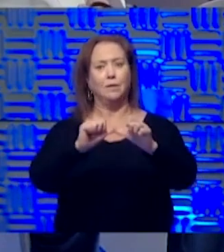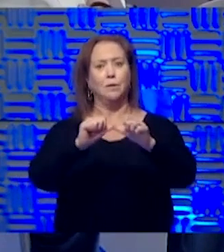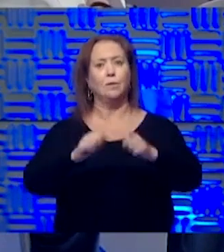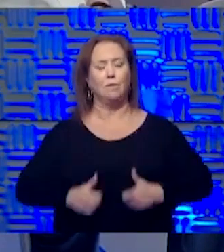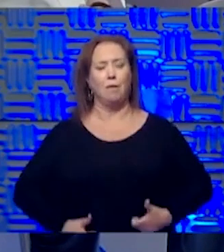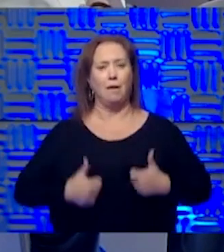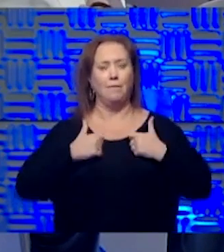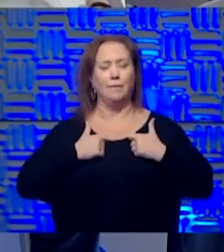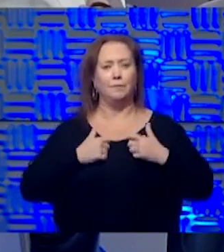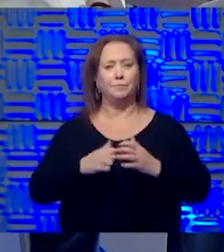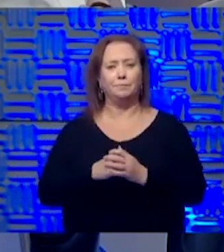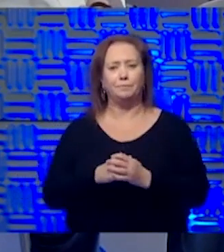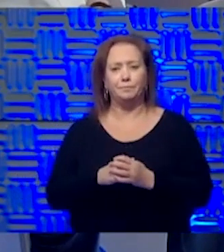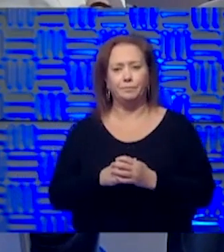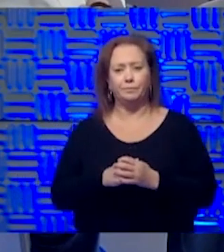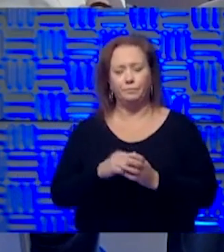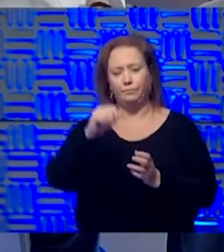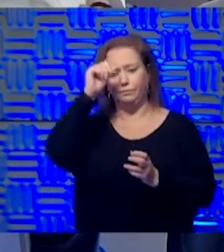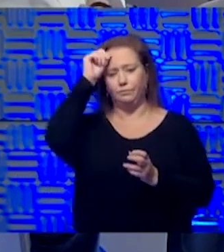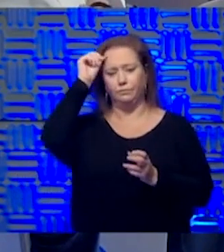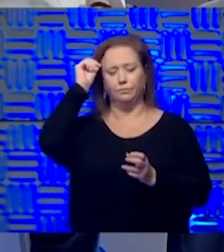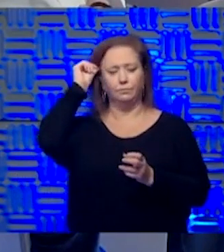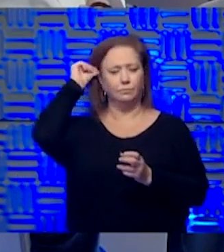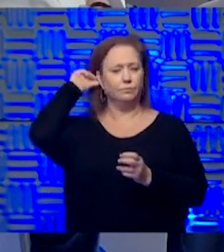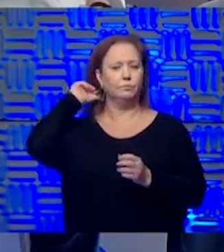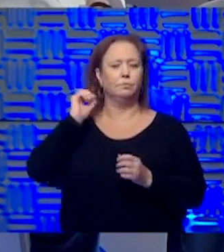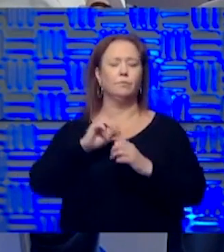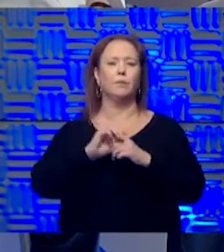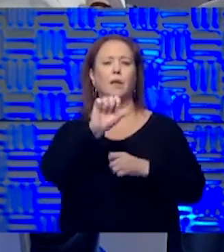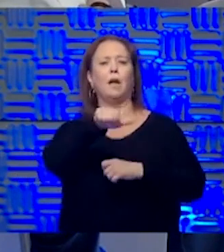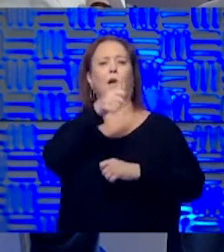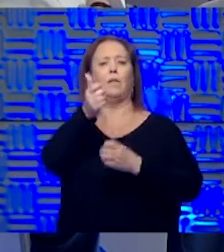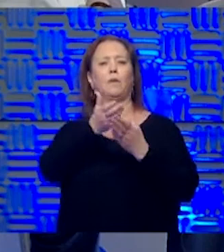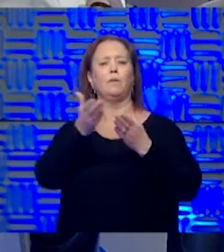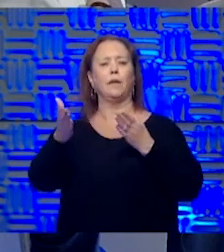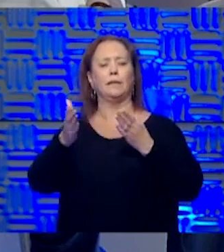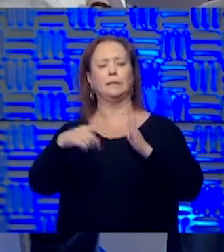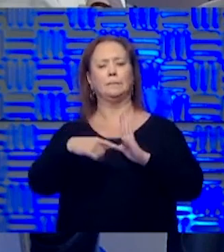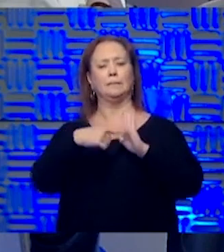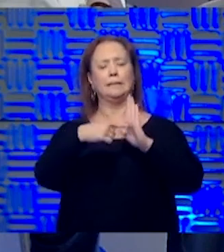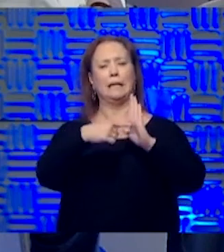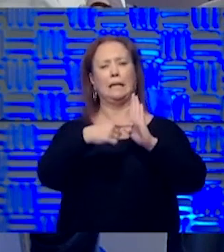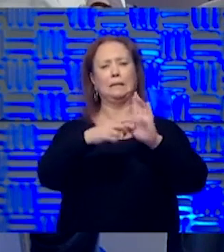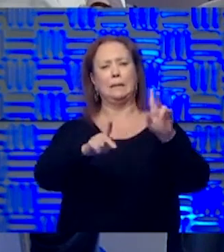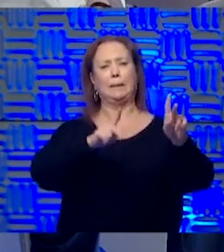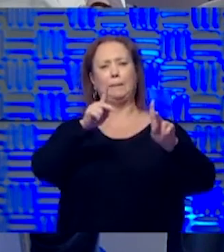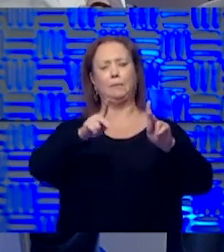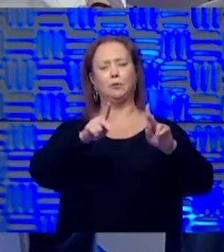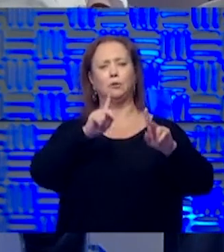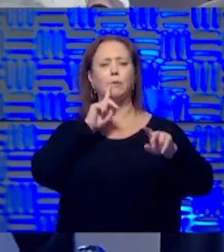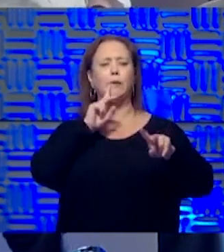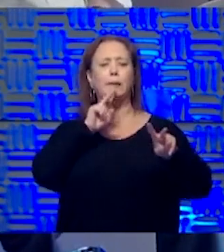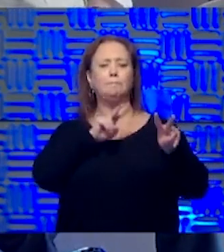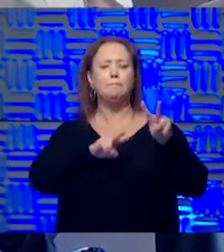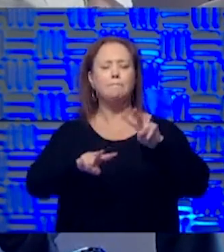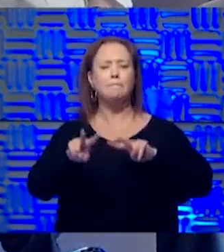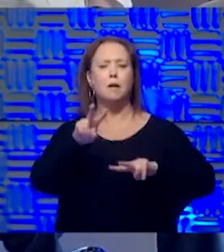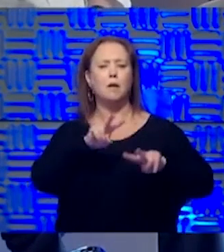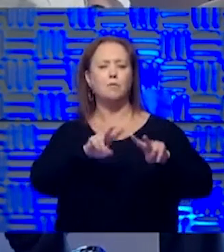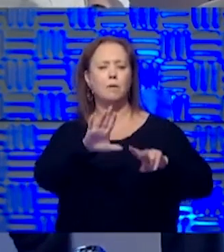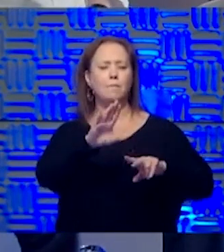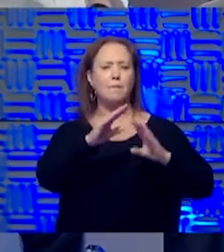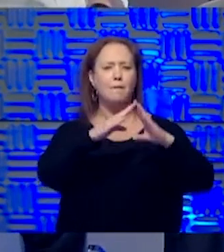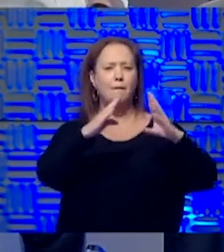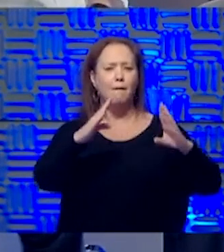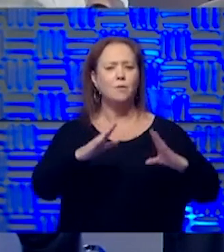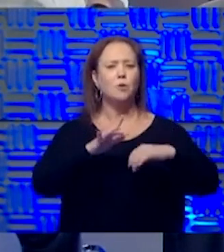Right. So what else can people do? What are some of the signs and symptoms people should be watching out for when they're at home that should be